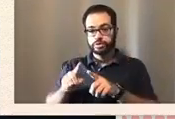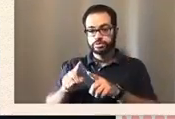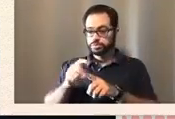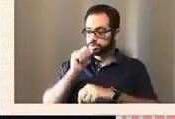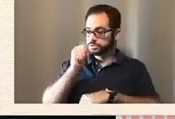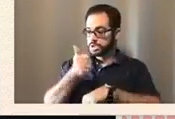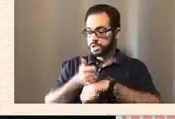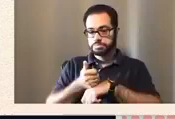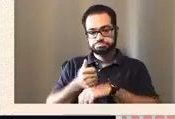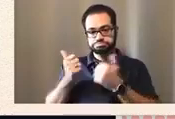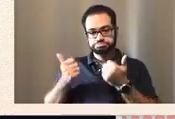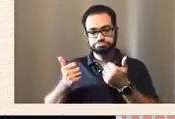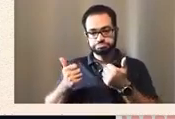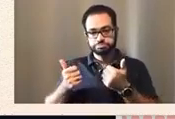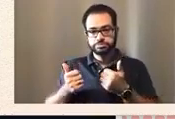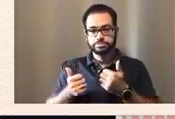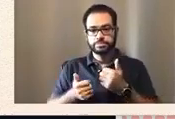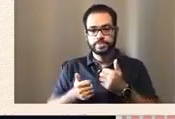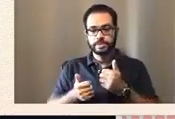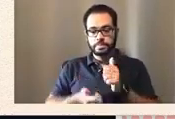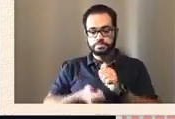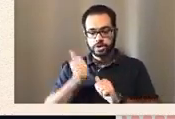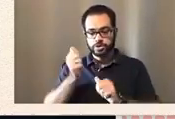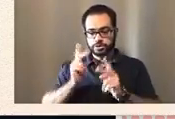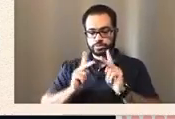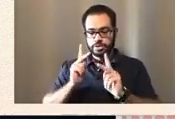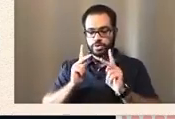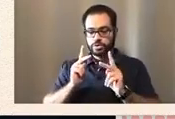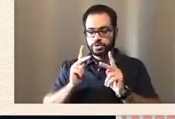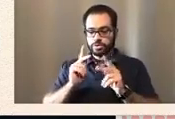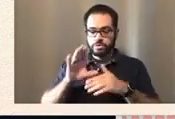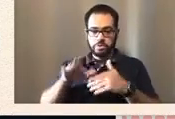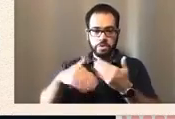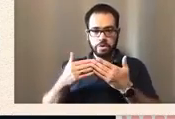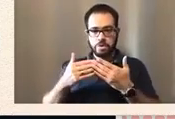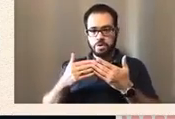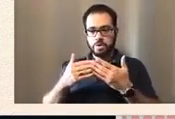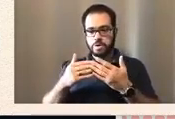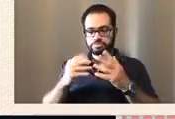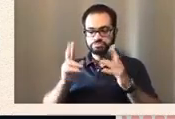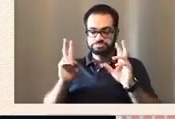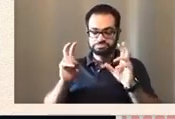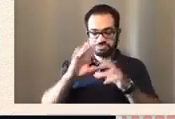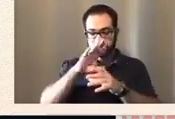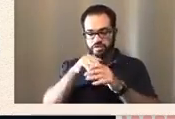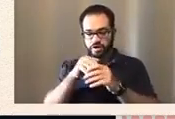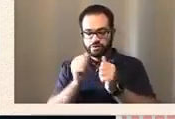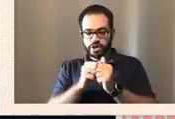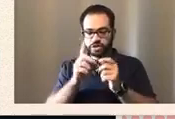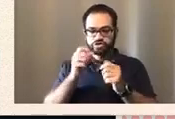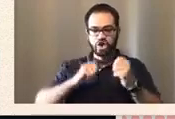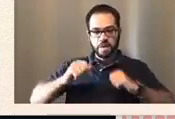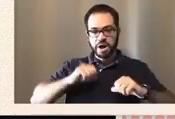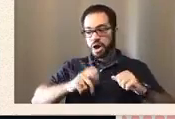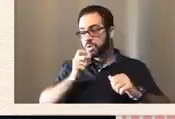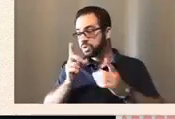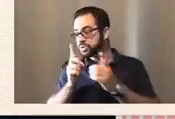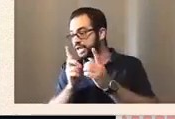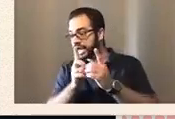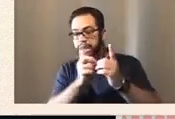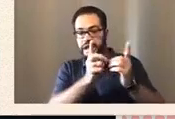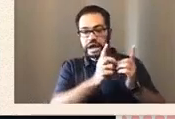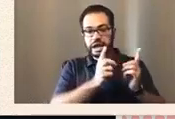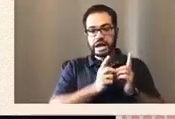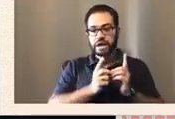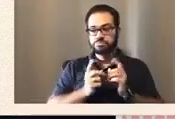many of our non-disabled peers were all getting themselves in high school drama as to who was dating who, we kept